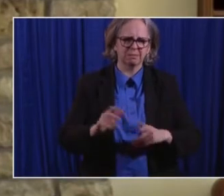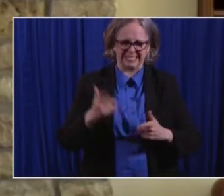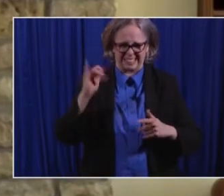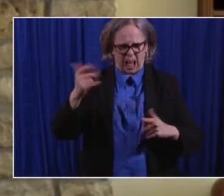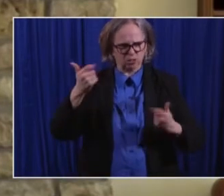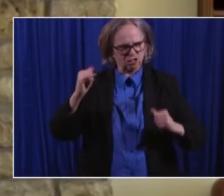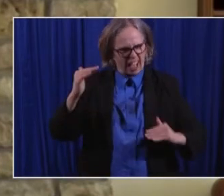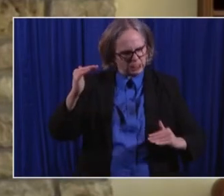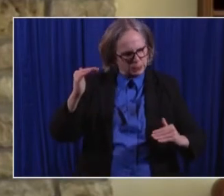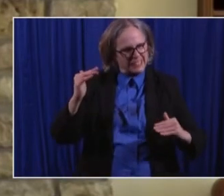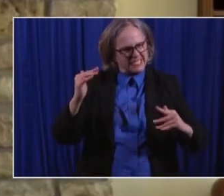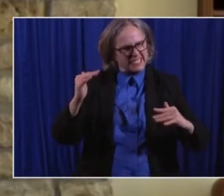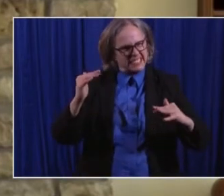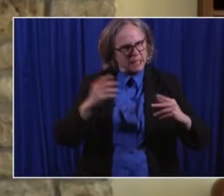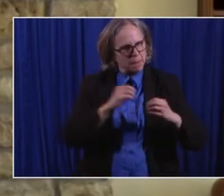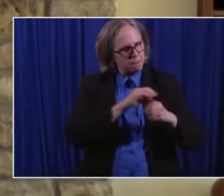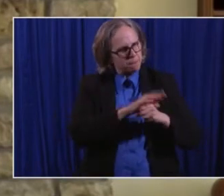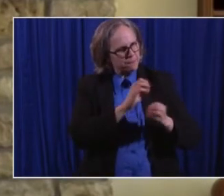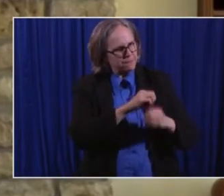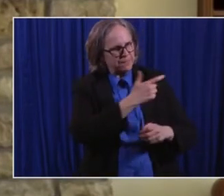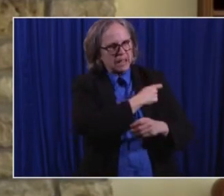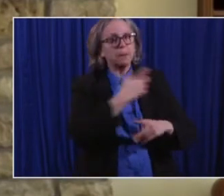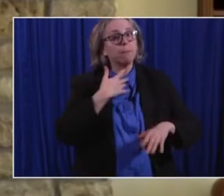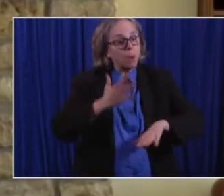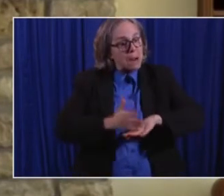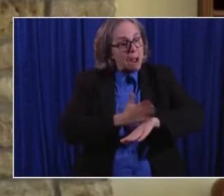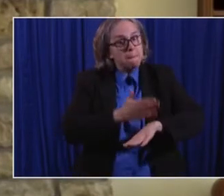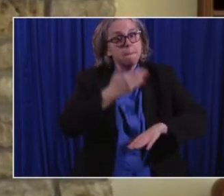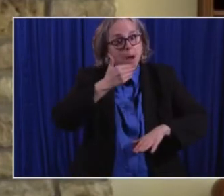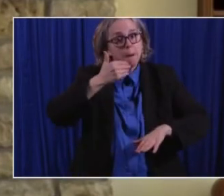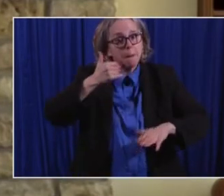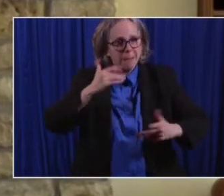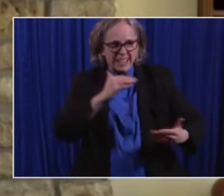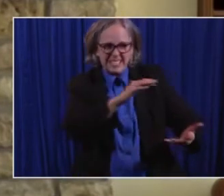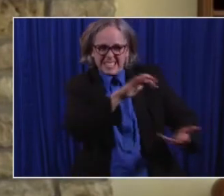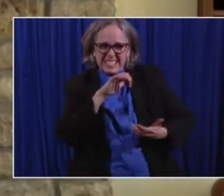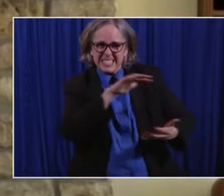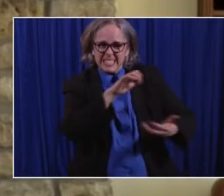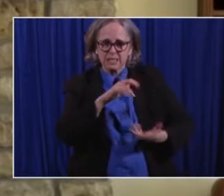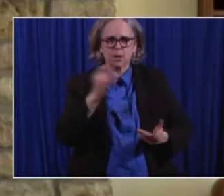next week, we already know we will have